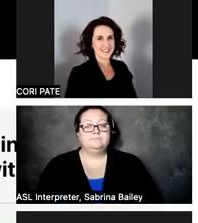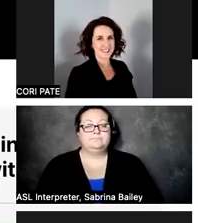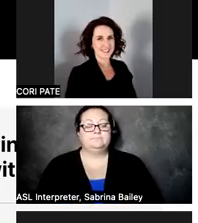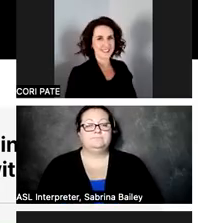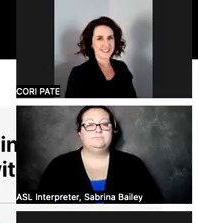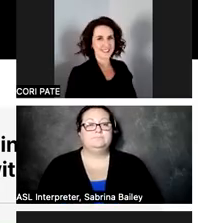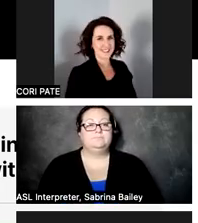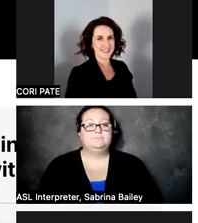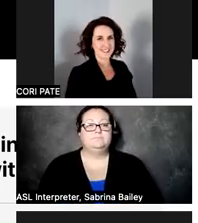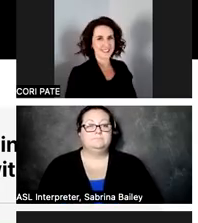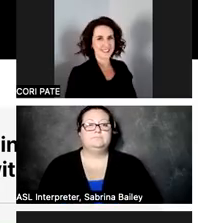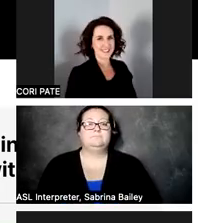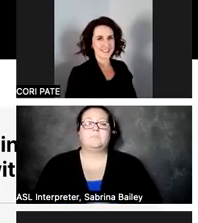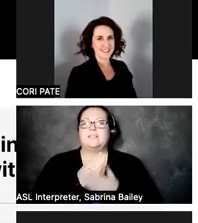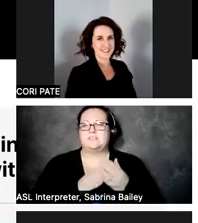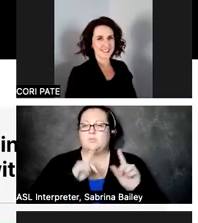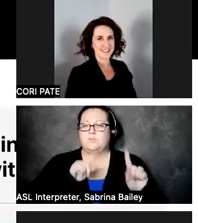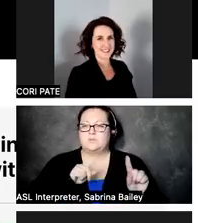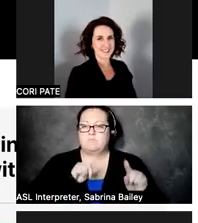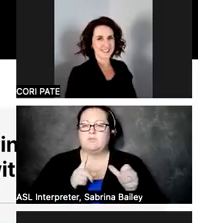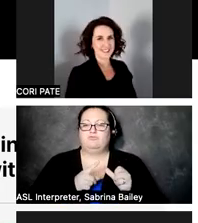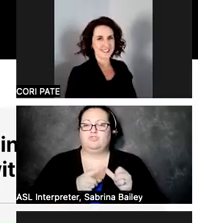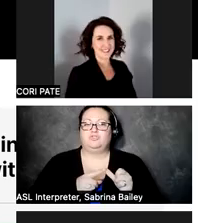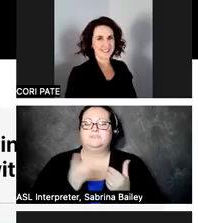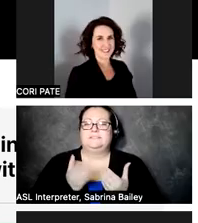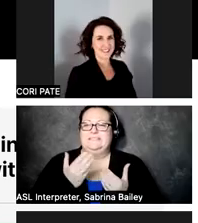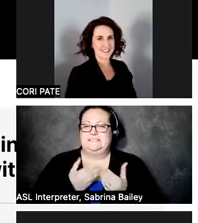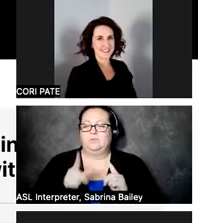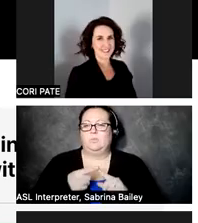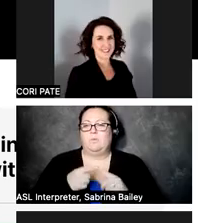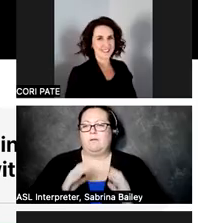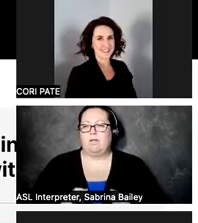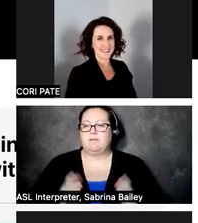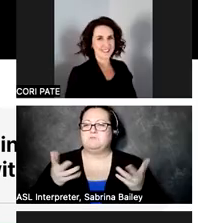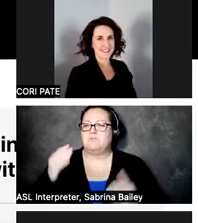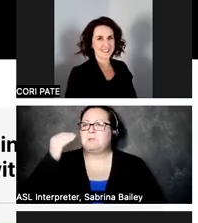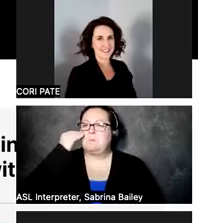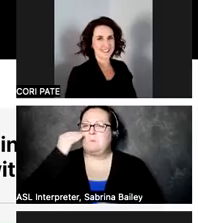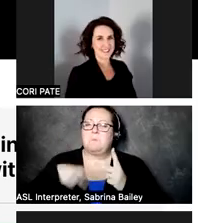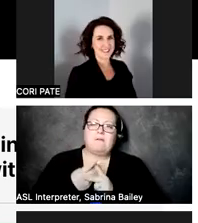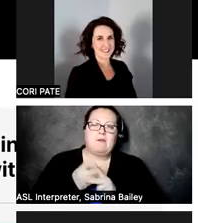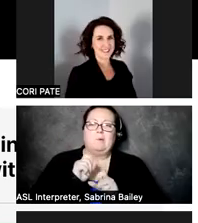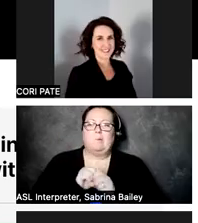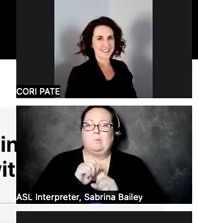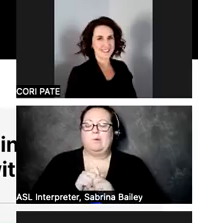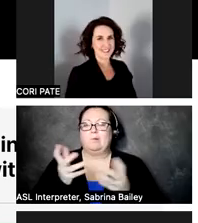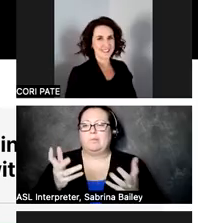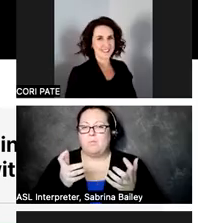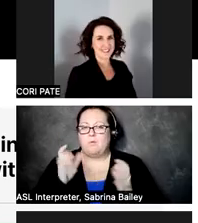We got some responses. The first one, it's easier when clients have an idea of what type of work they're looking